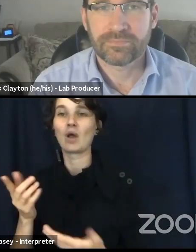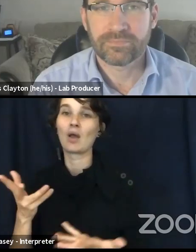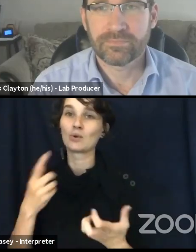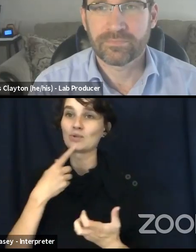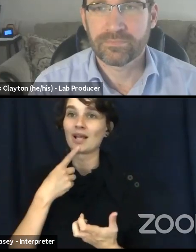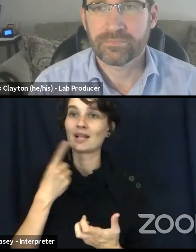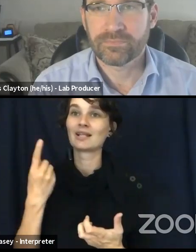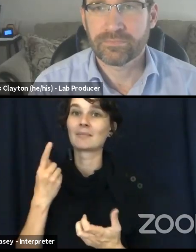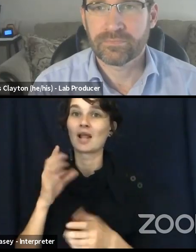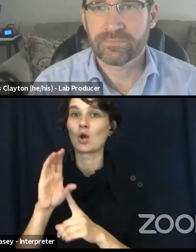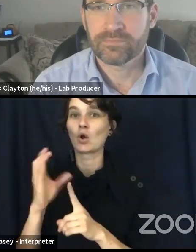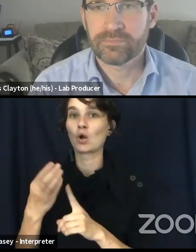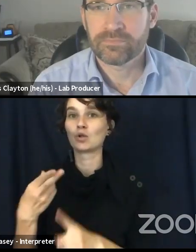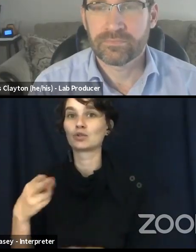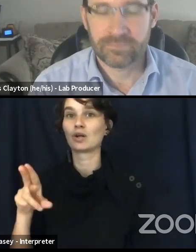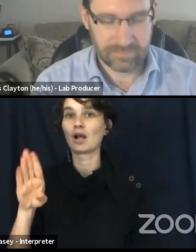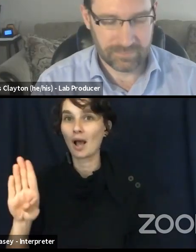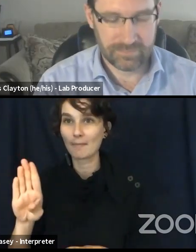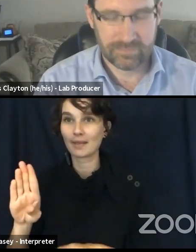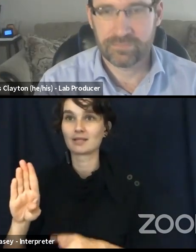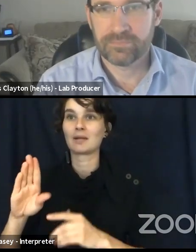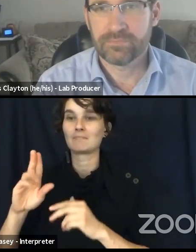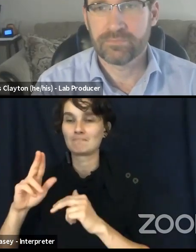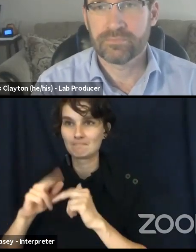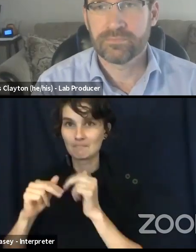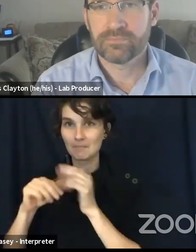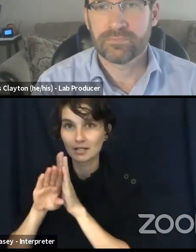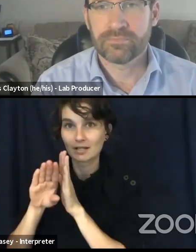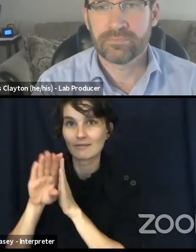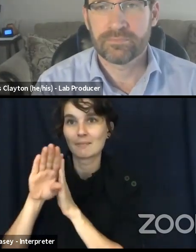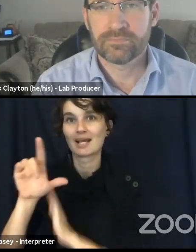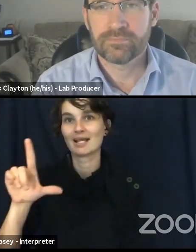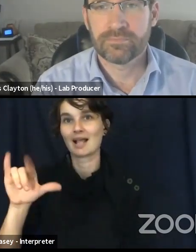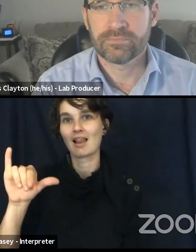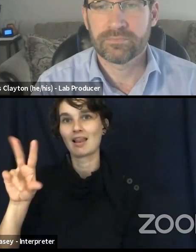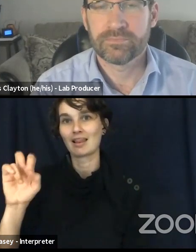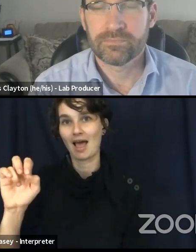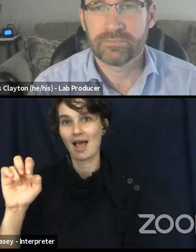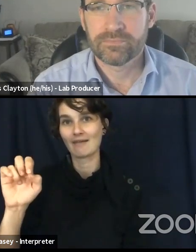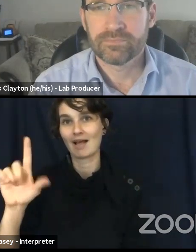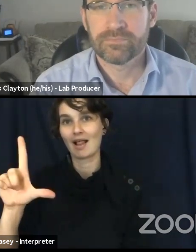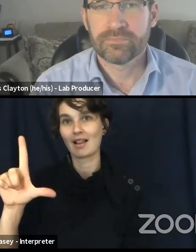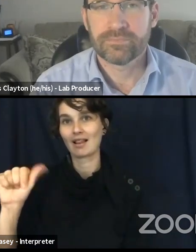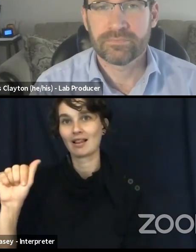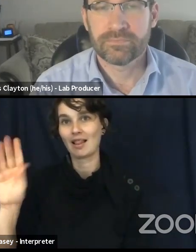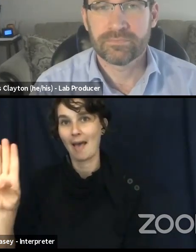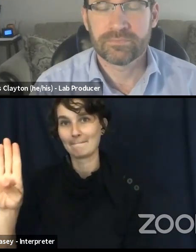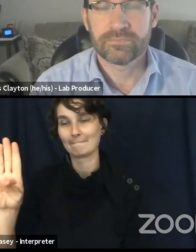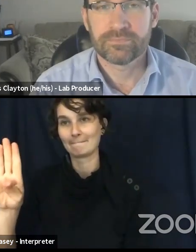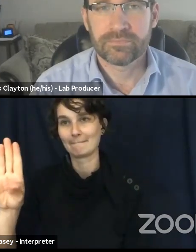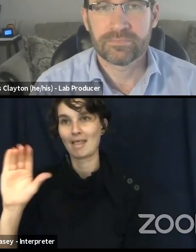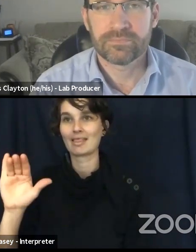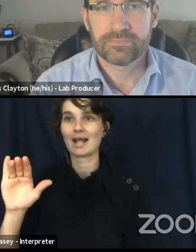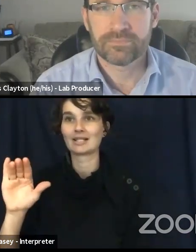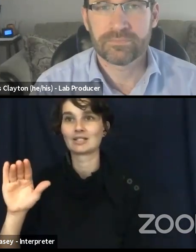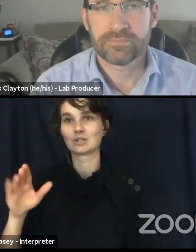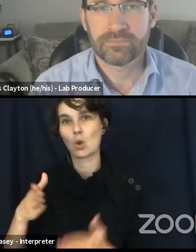been building for about 5 years now is Live Lab, which is an open source